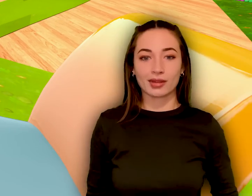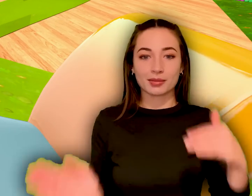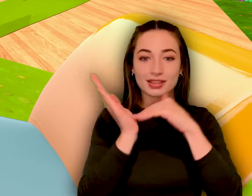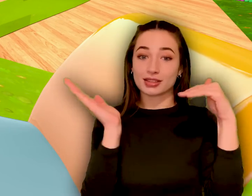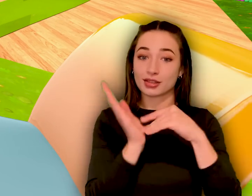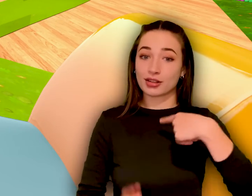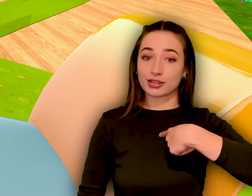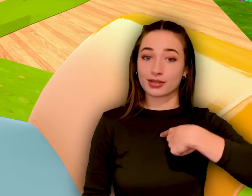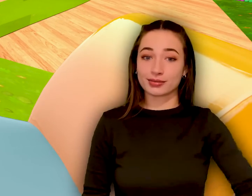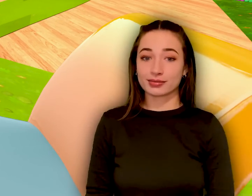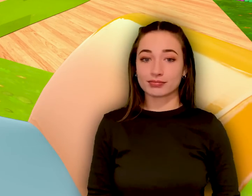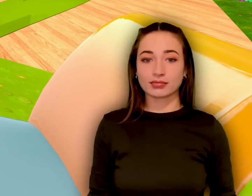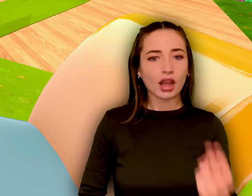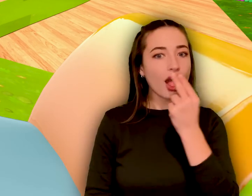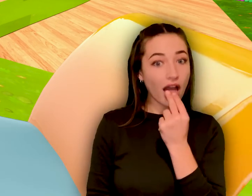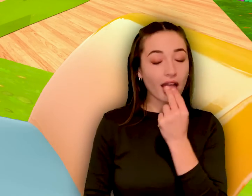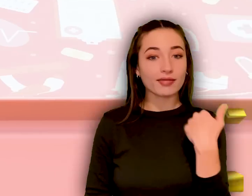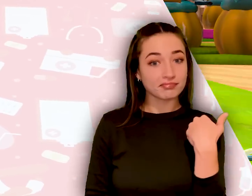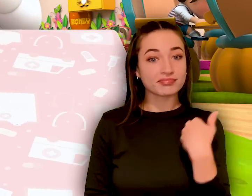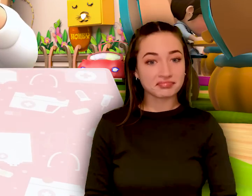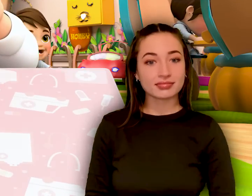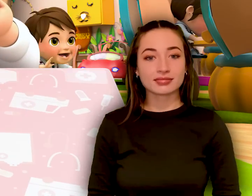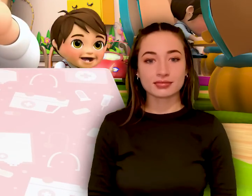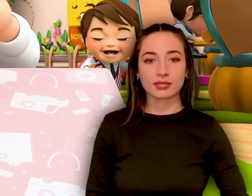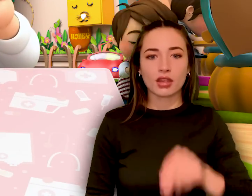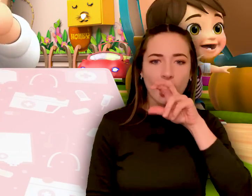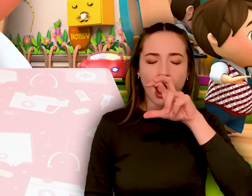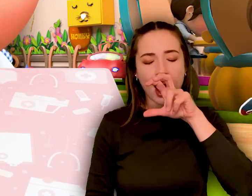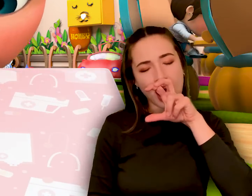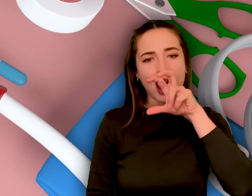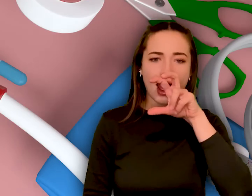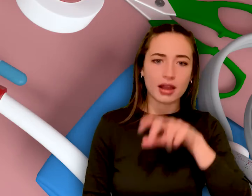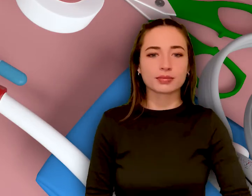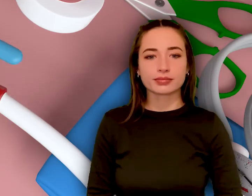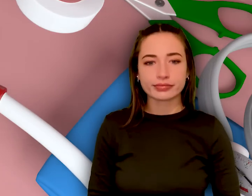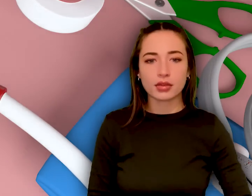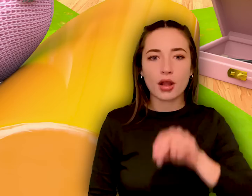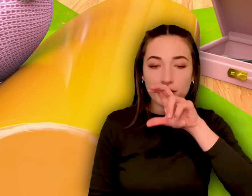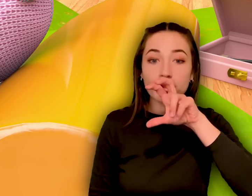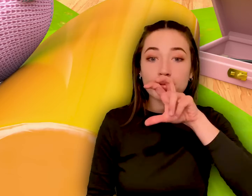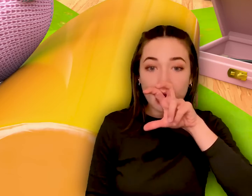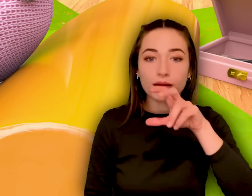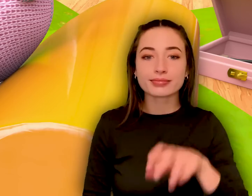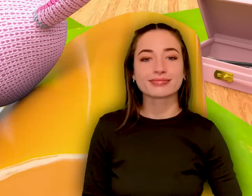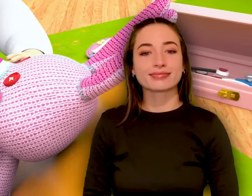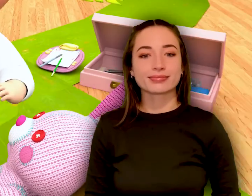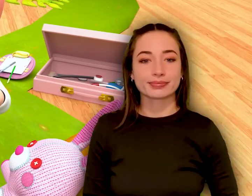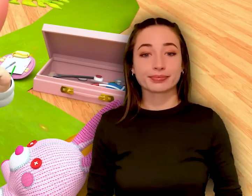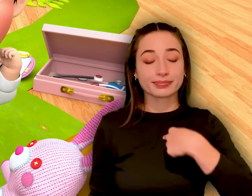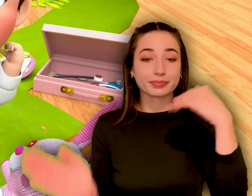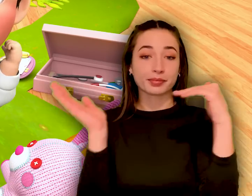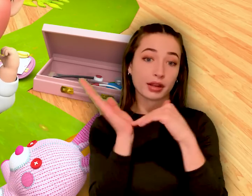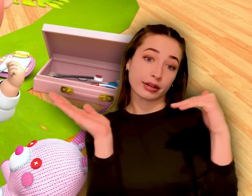right I'm a doctor with a tongue depressor wide wide ah ah open your mouth